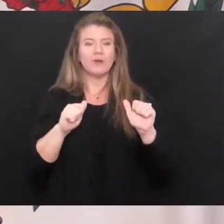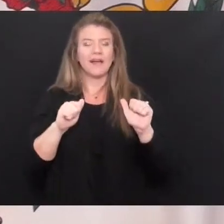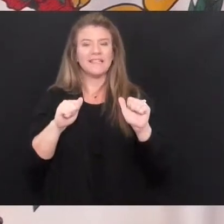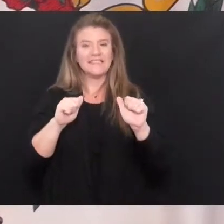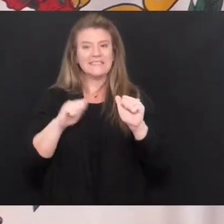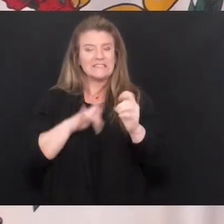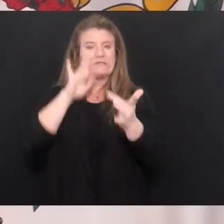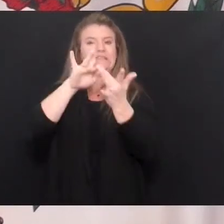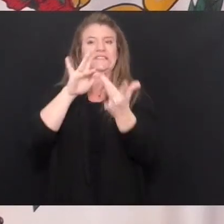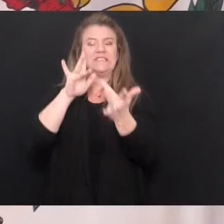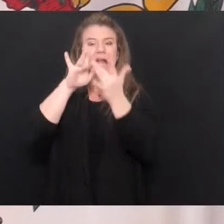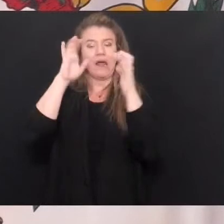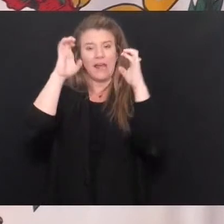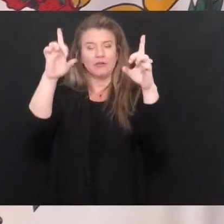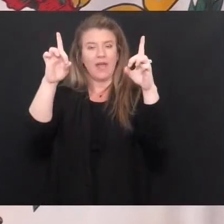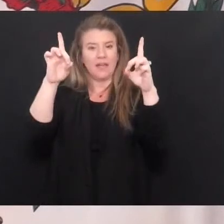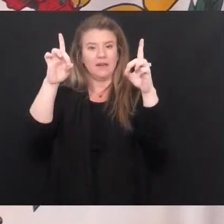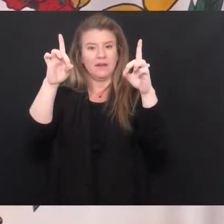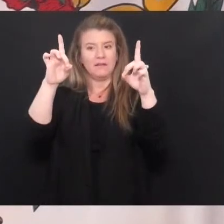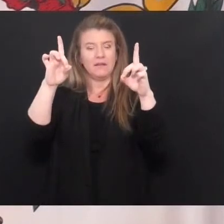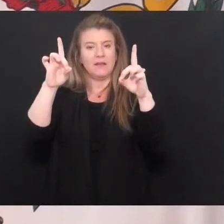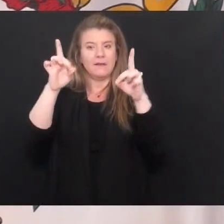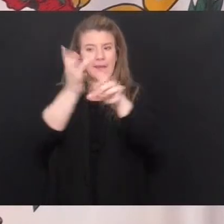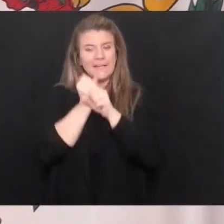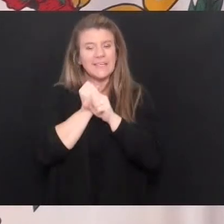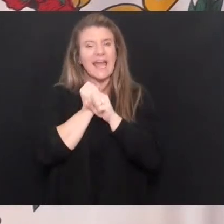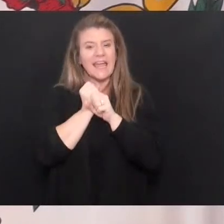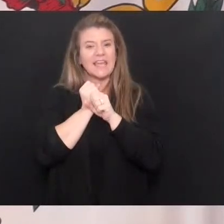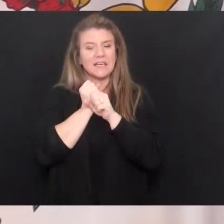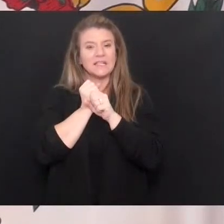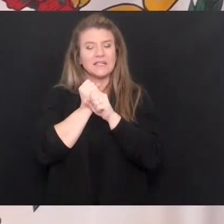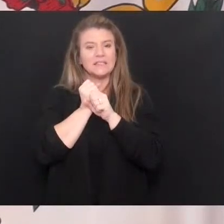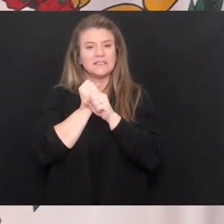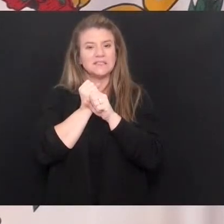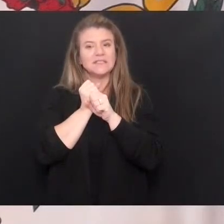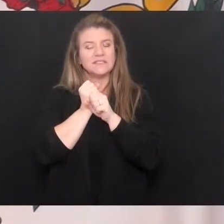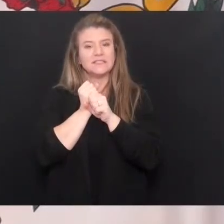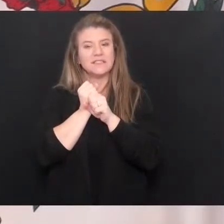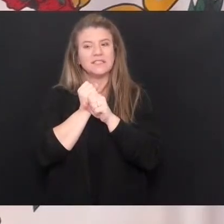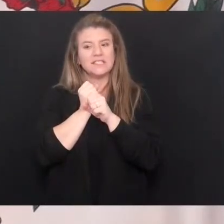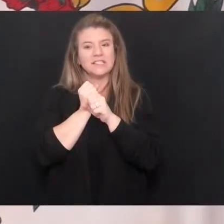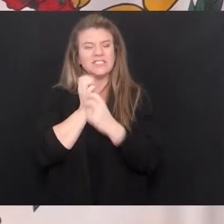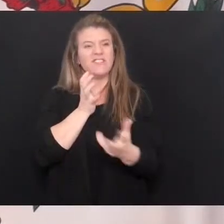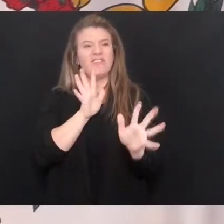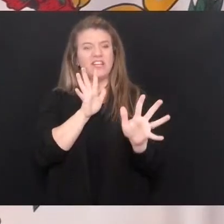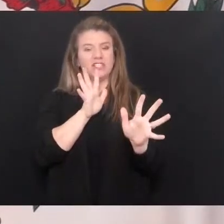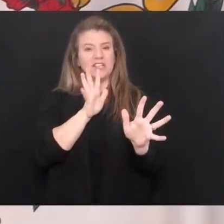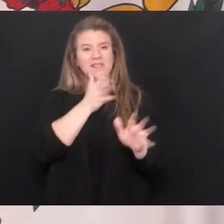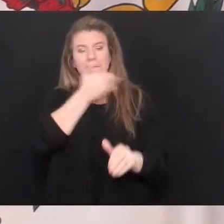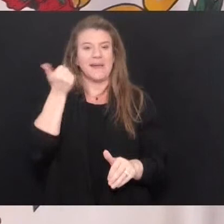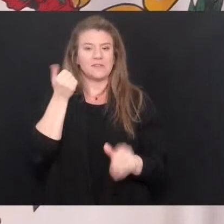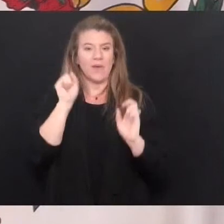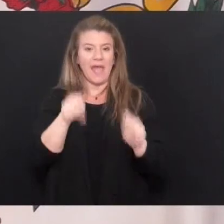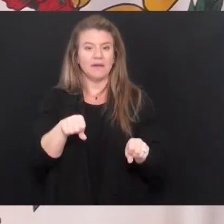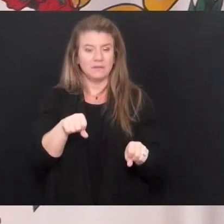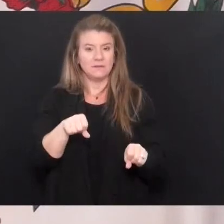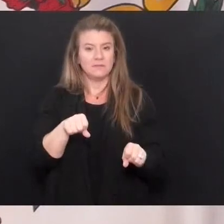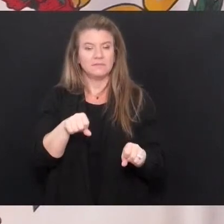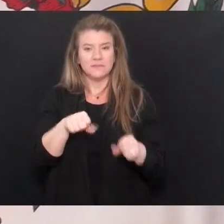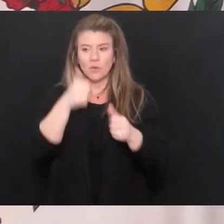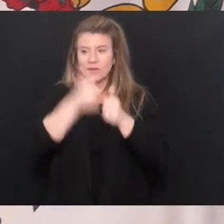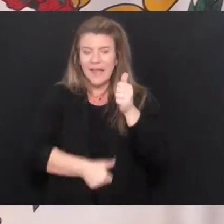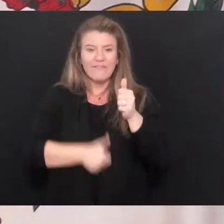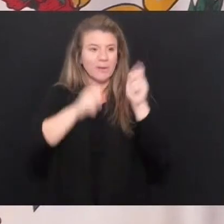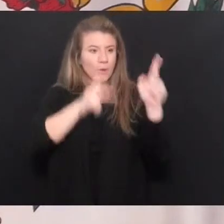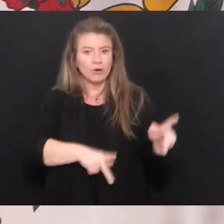to reach out, educate, and take to finish this thing up as best we can with